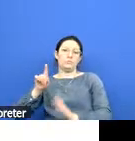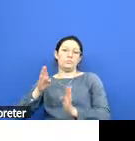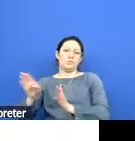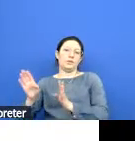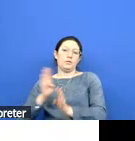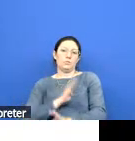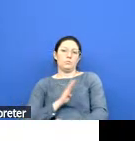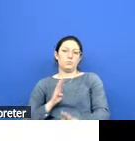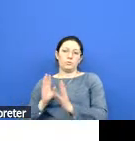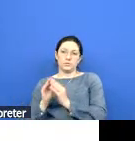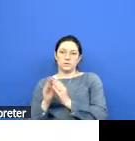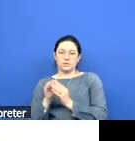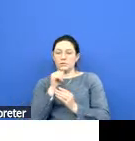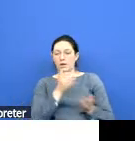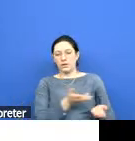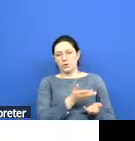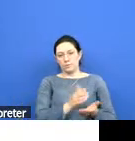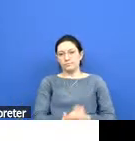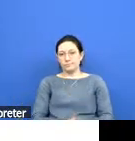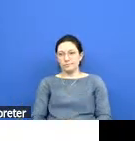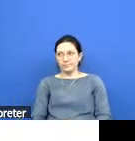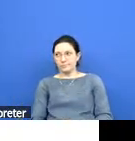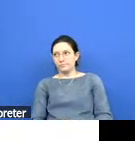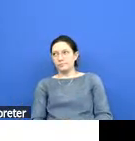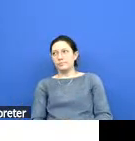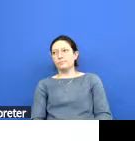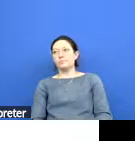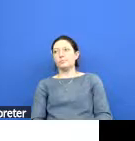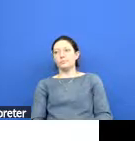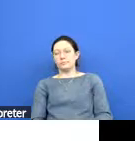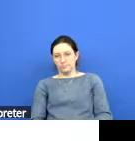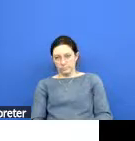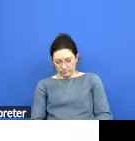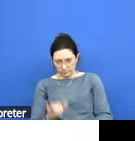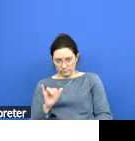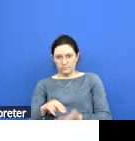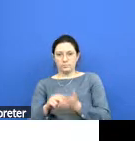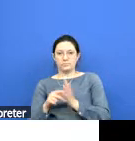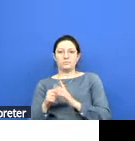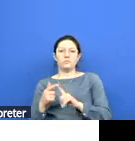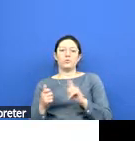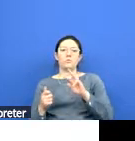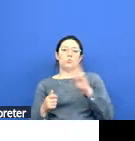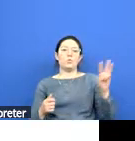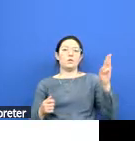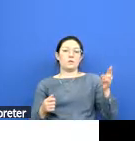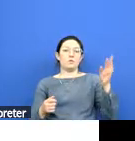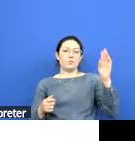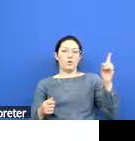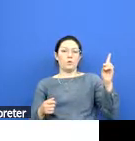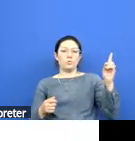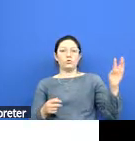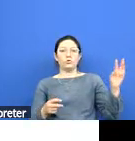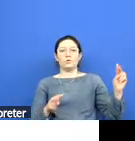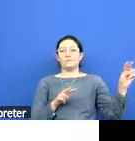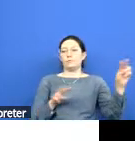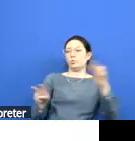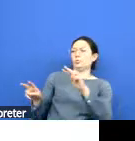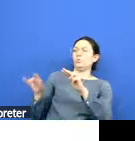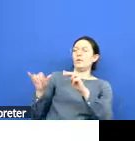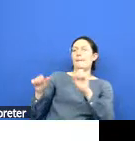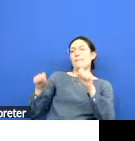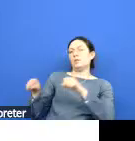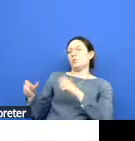planning Planning process, not as part of here, And but that would be from the West Henrietta Road, just a little view of